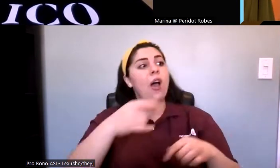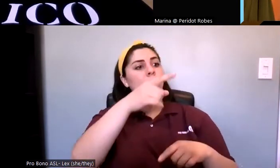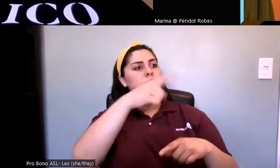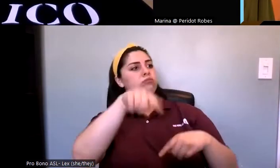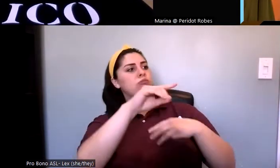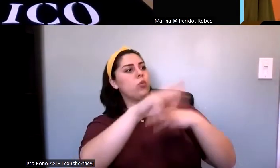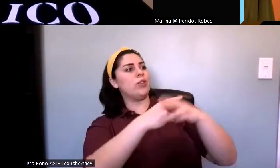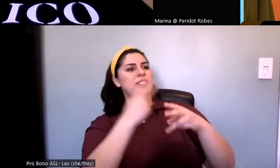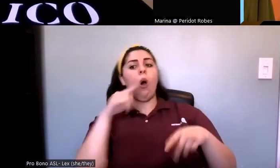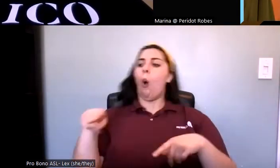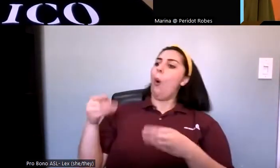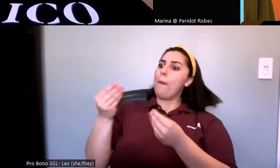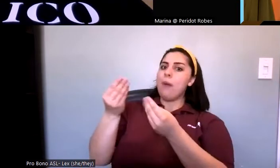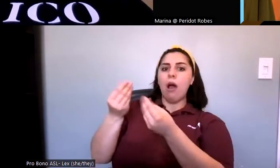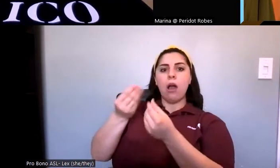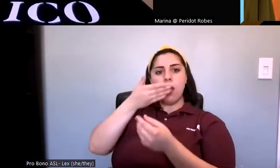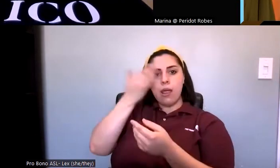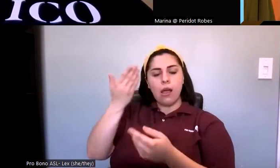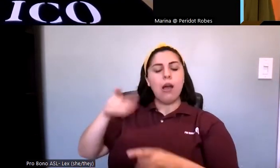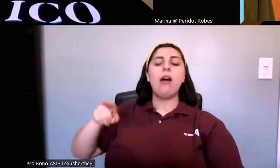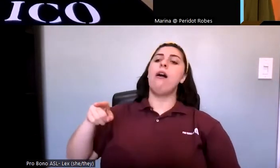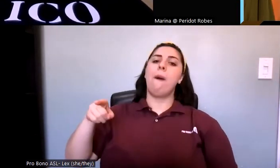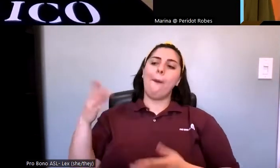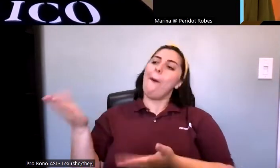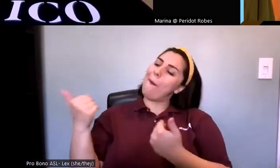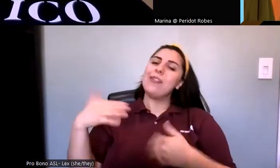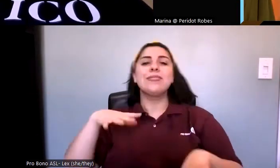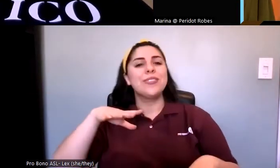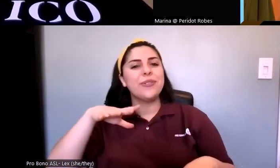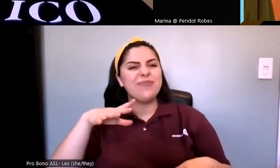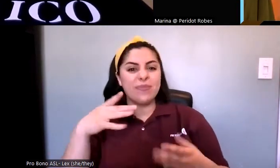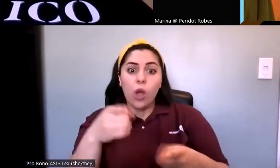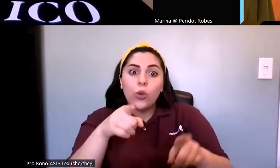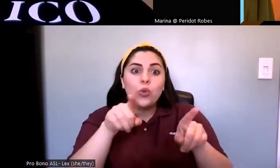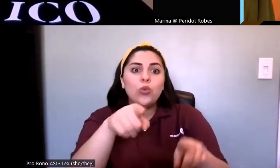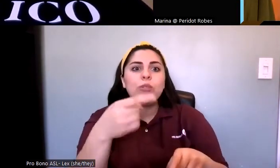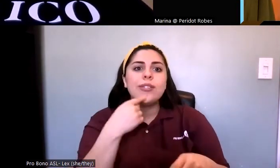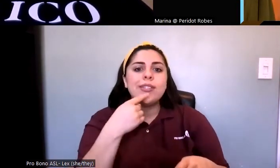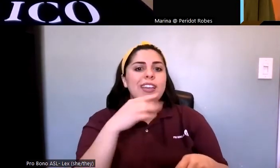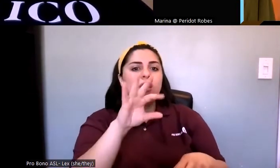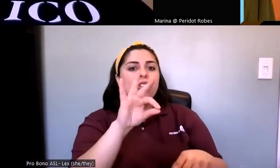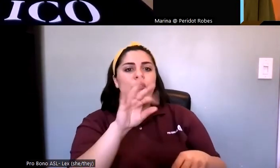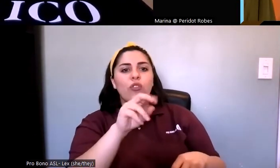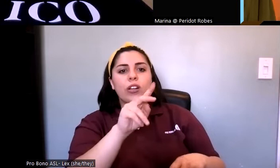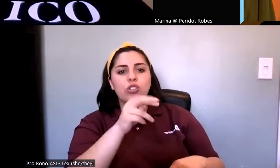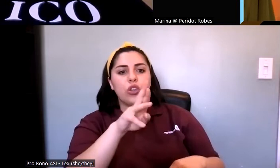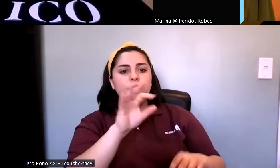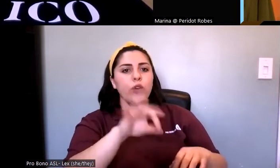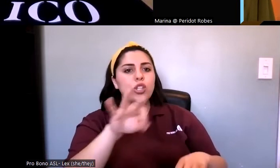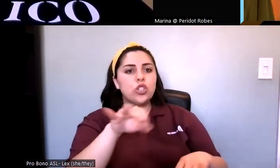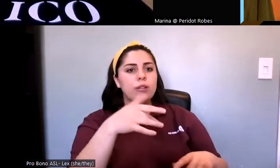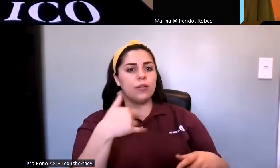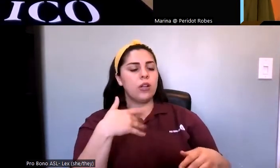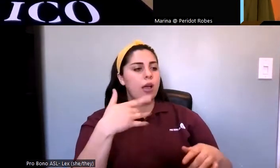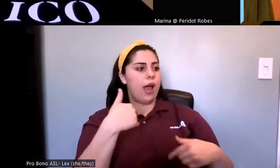signs. Exactly. I mean, and even now you say furniture, because I'm shopping for a sofa and the weight